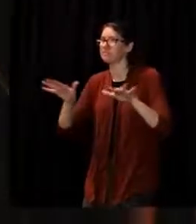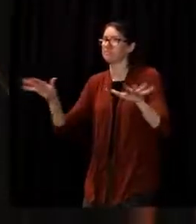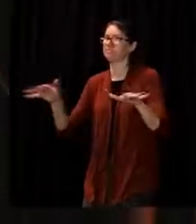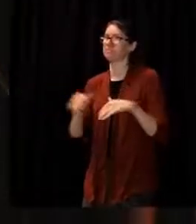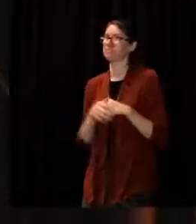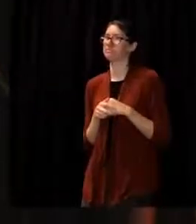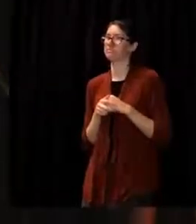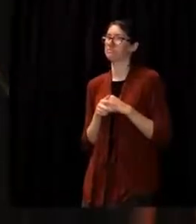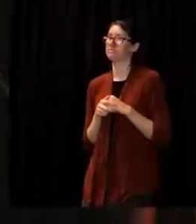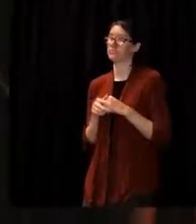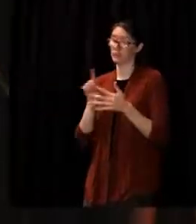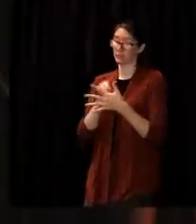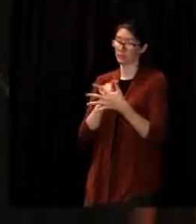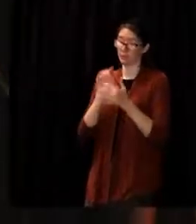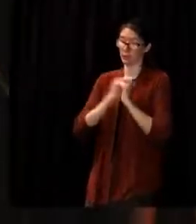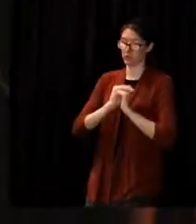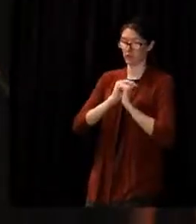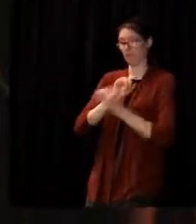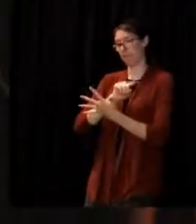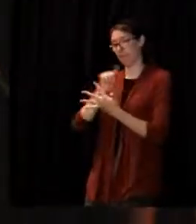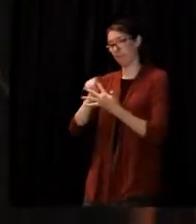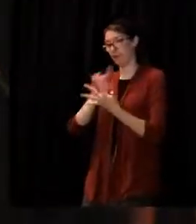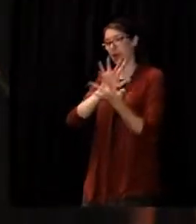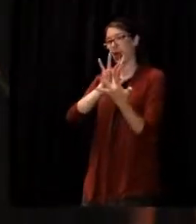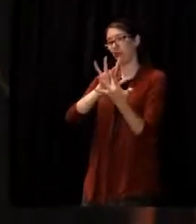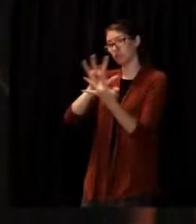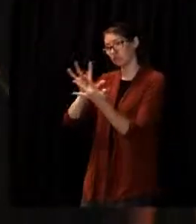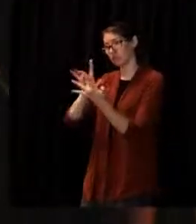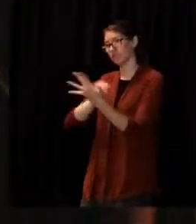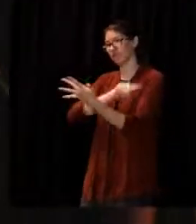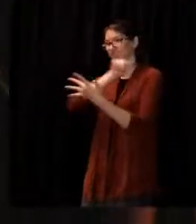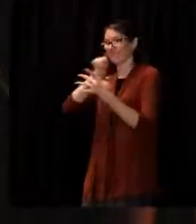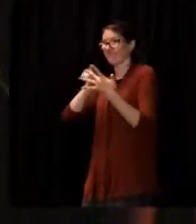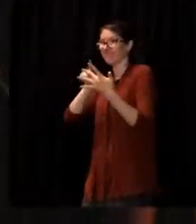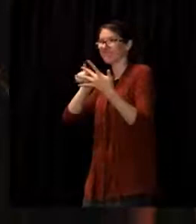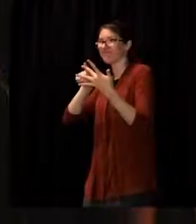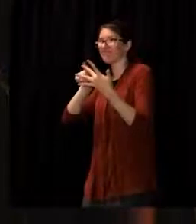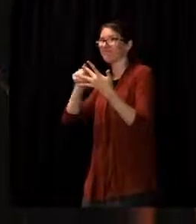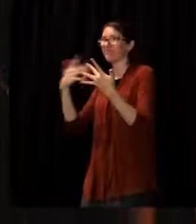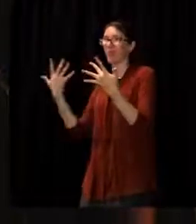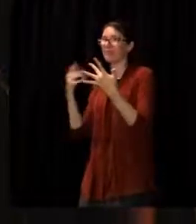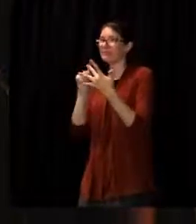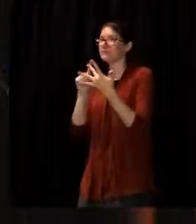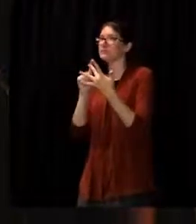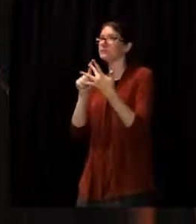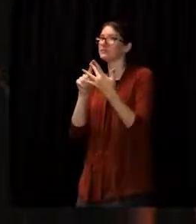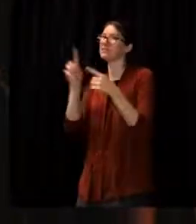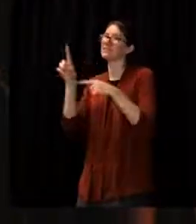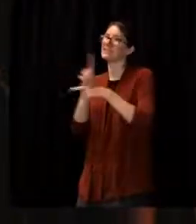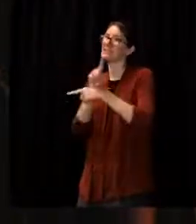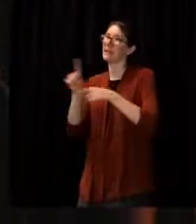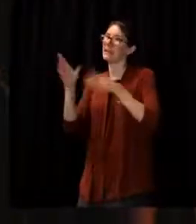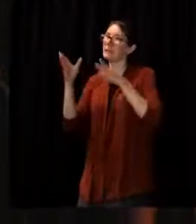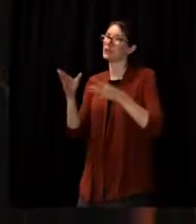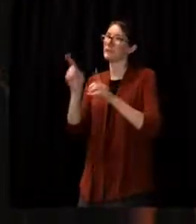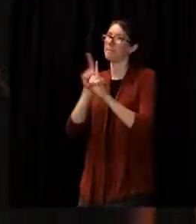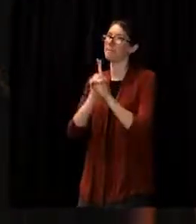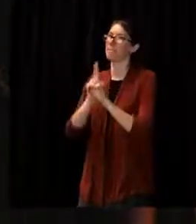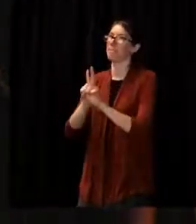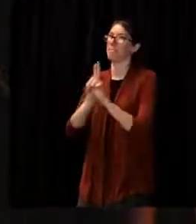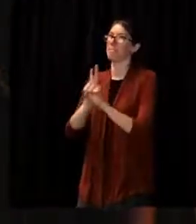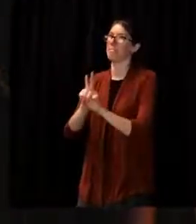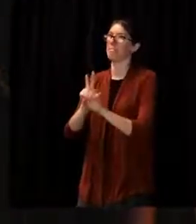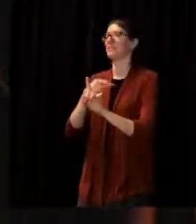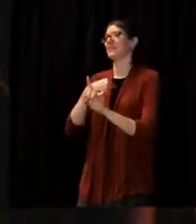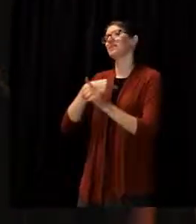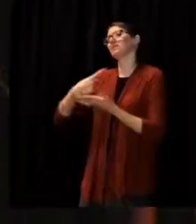So we've got worship, we've got outreach. But another one of the main piers that we're building on here is discipleship. And again, I spoke on